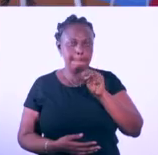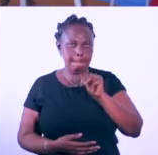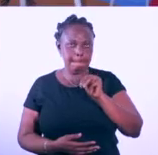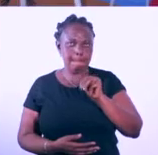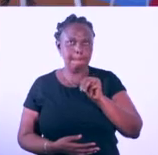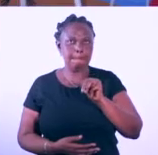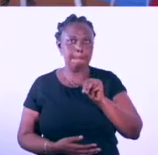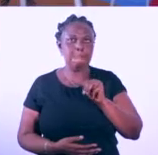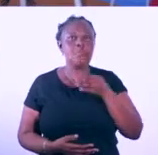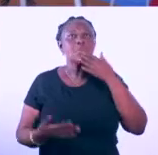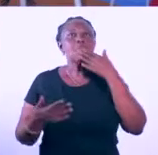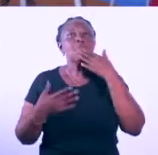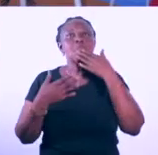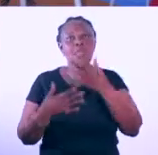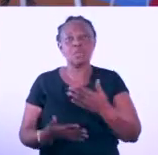Thank you.